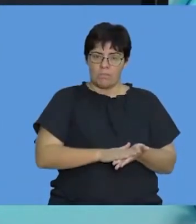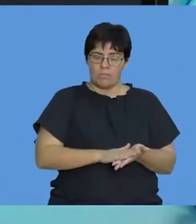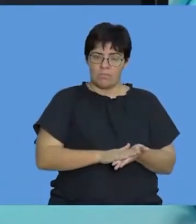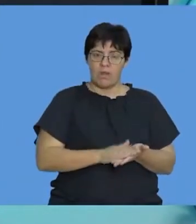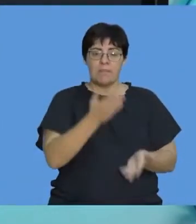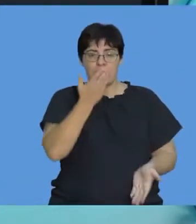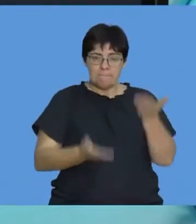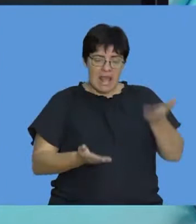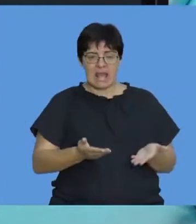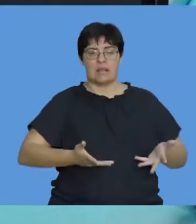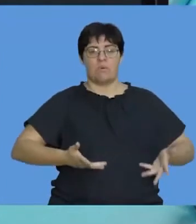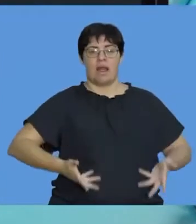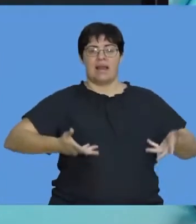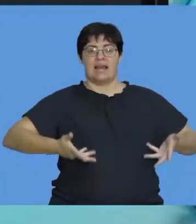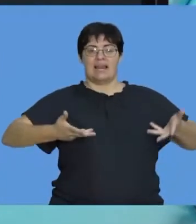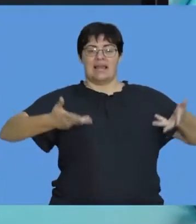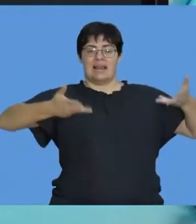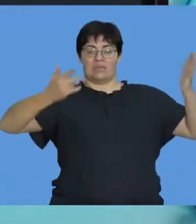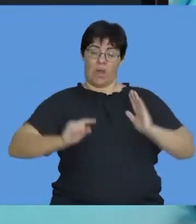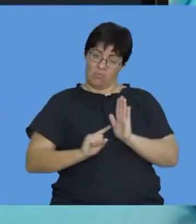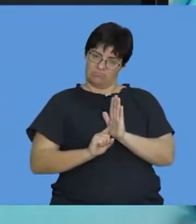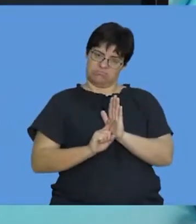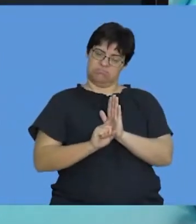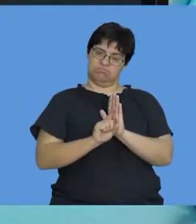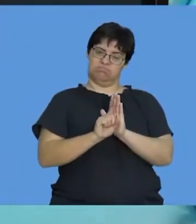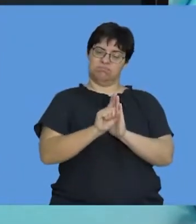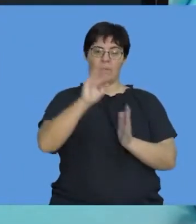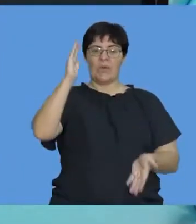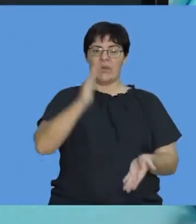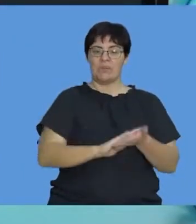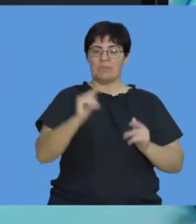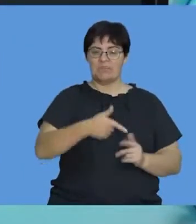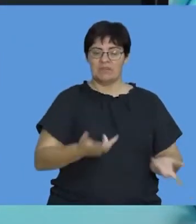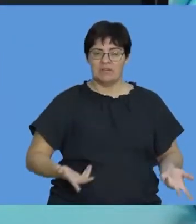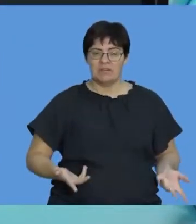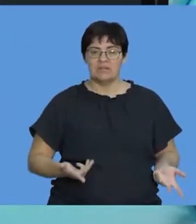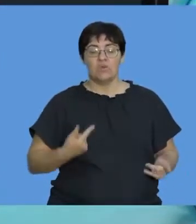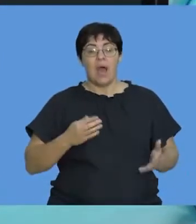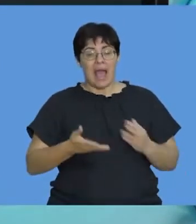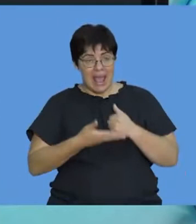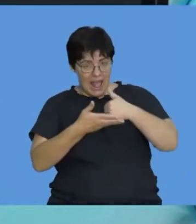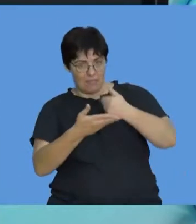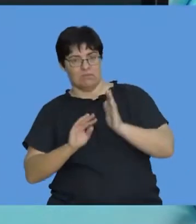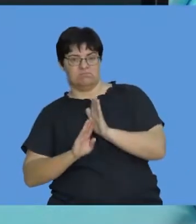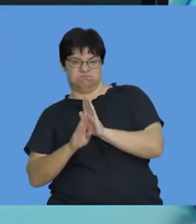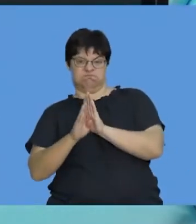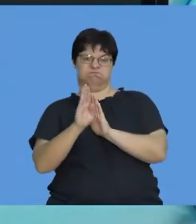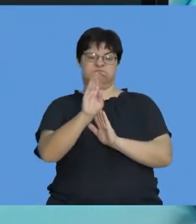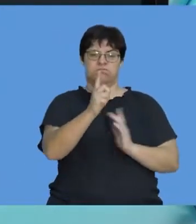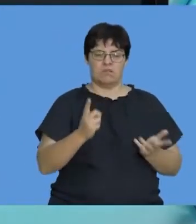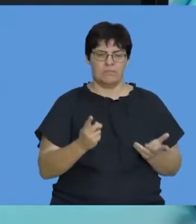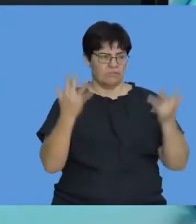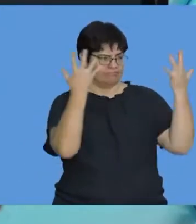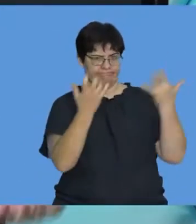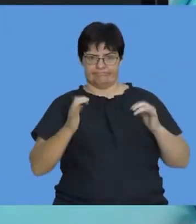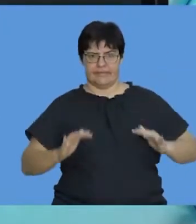So the mass is getting smaller and smaller and smaller in order to help it accelerate. But how